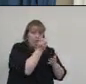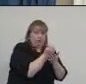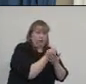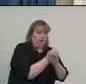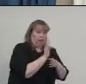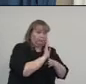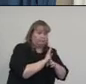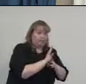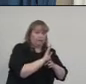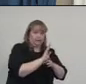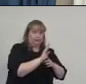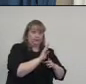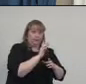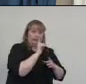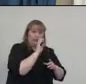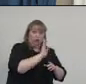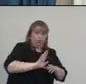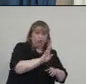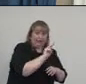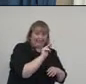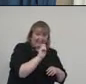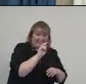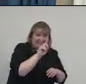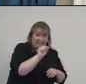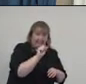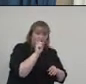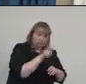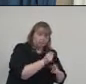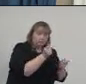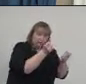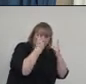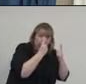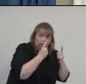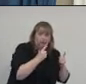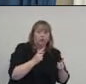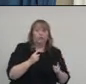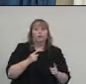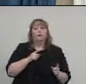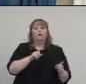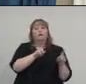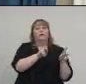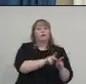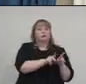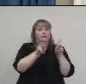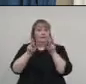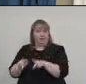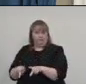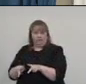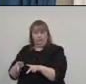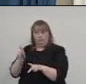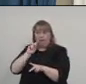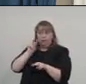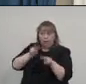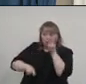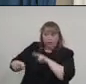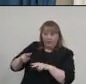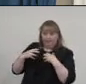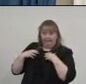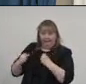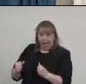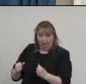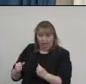bars, nightclubs, malls, concerts, etc. Do you have any further clarification what non-essential businesses